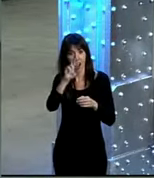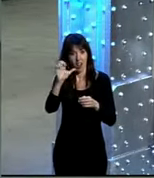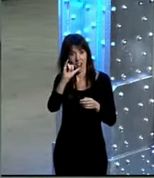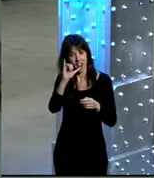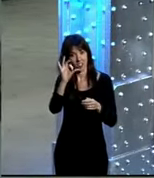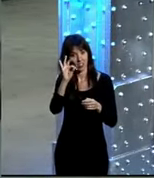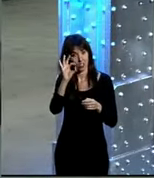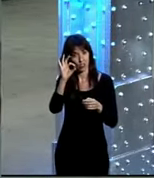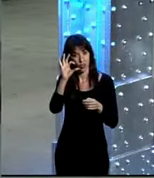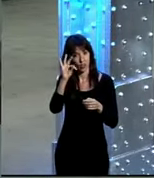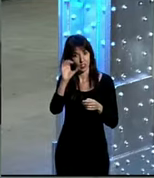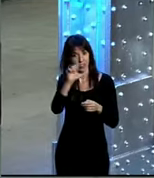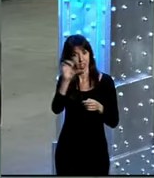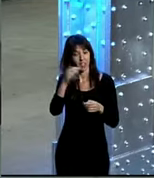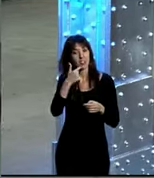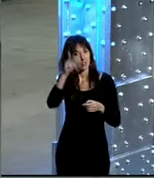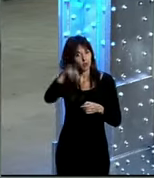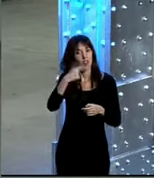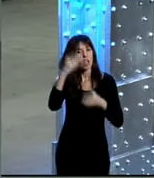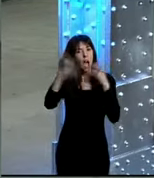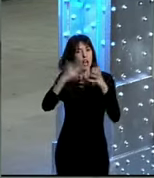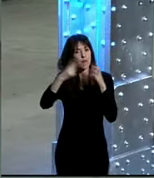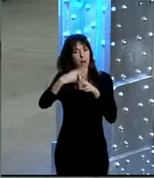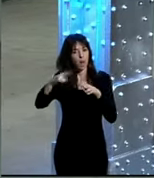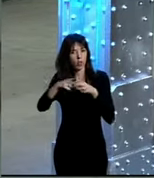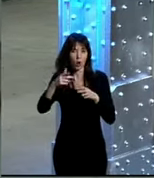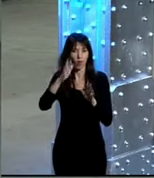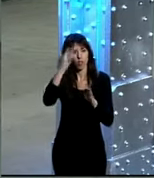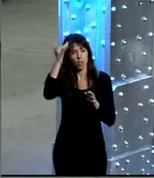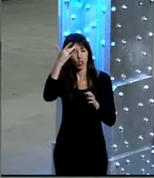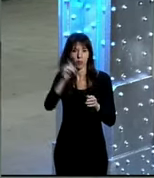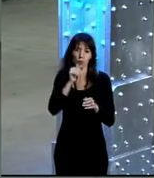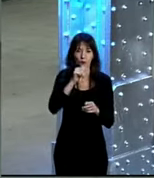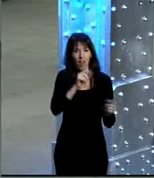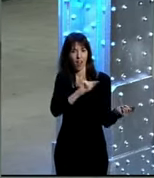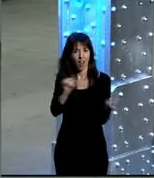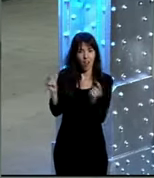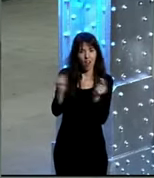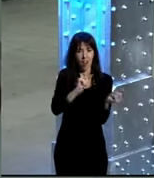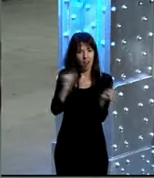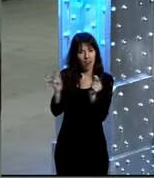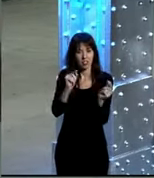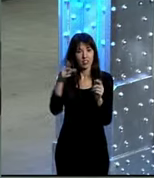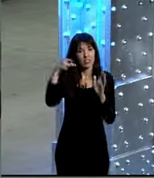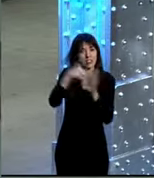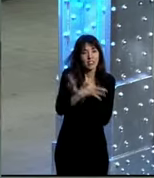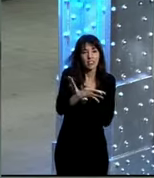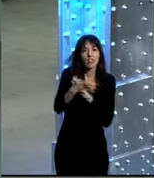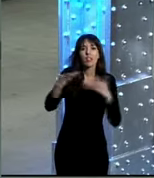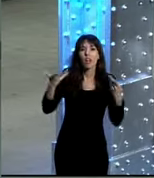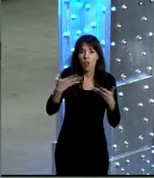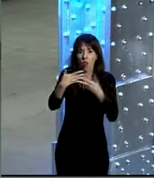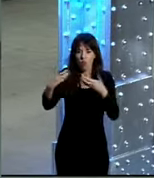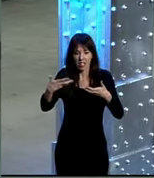tell stories. And we've got Aristotle. He said that man is a political animal, but they were debating